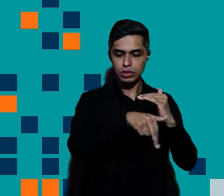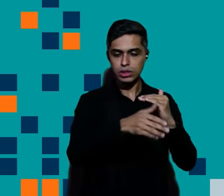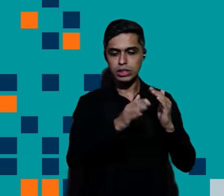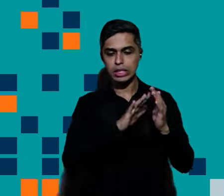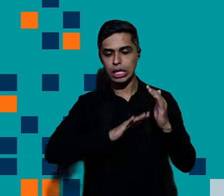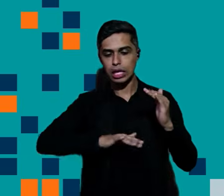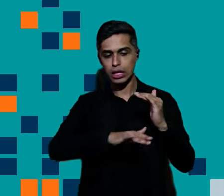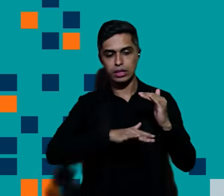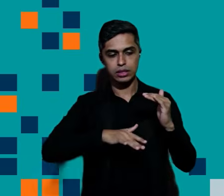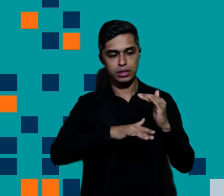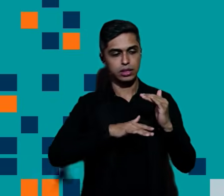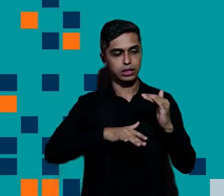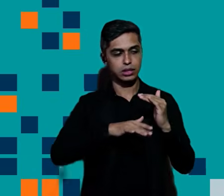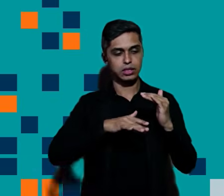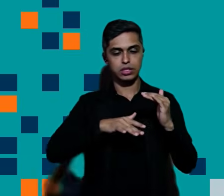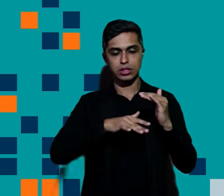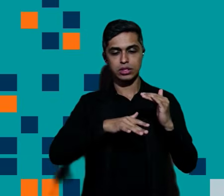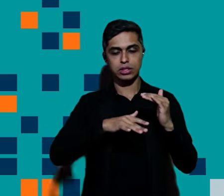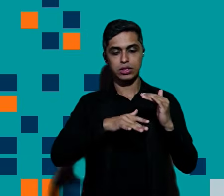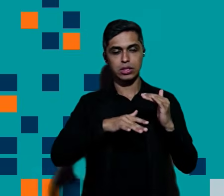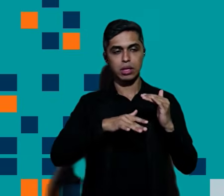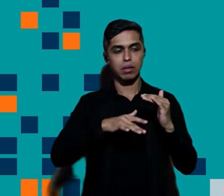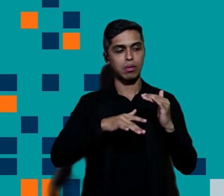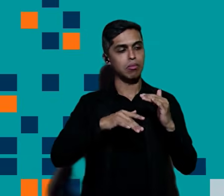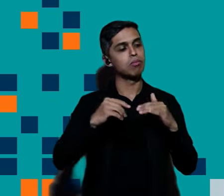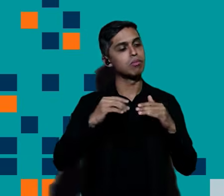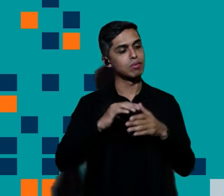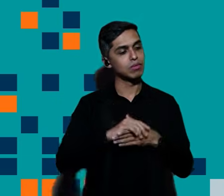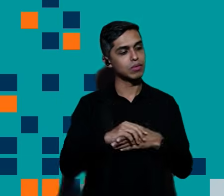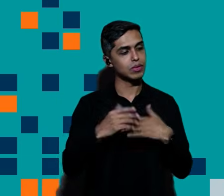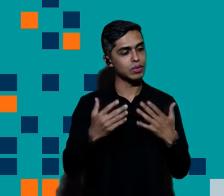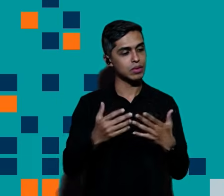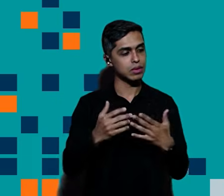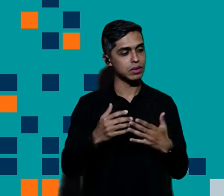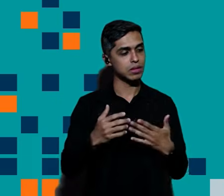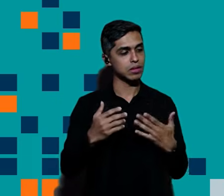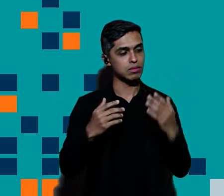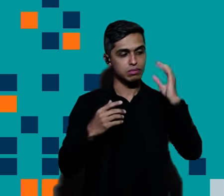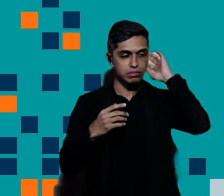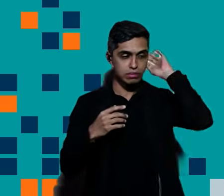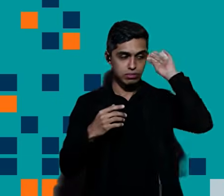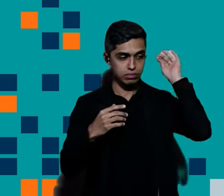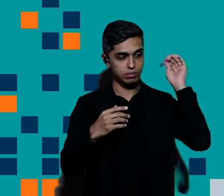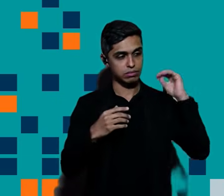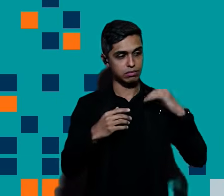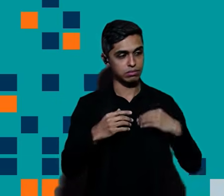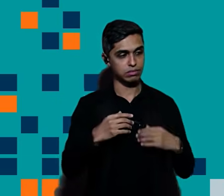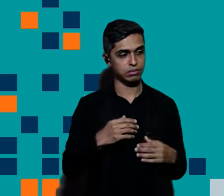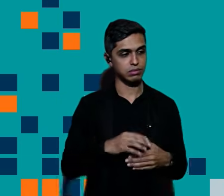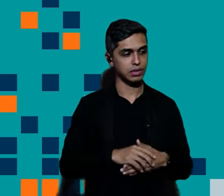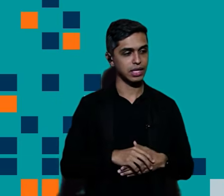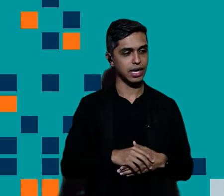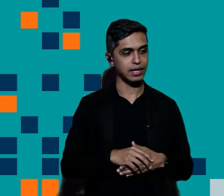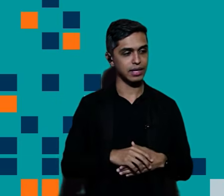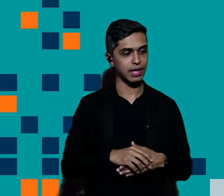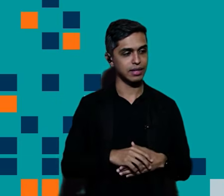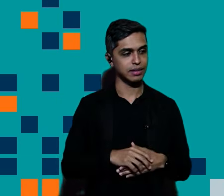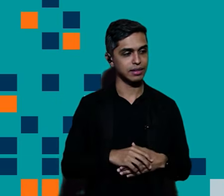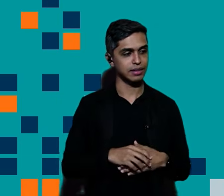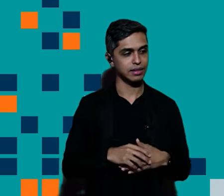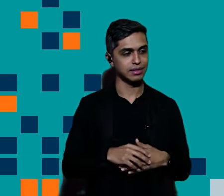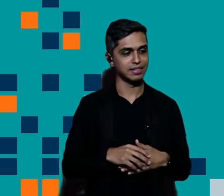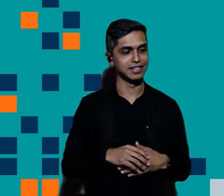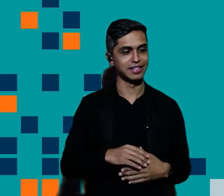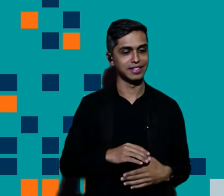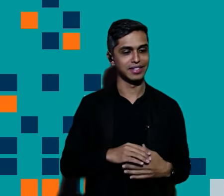it lower on the one side, higher at the middle. The plan, as you saw, is semicircular in its arrangement,